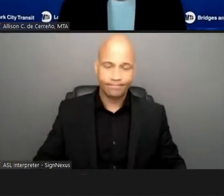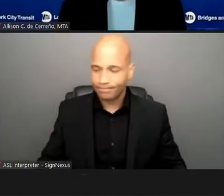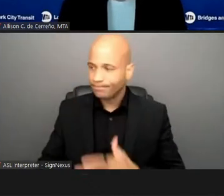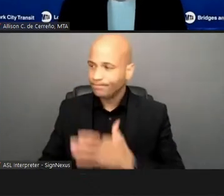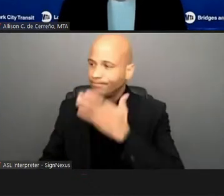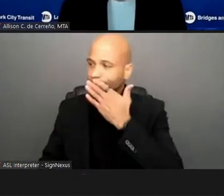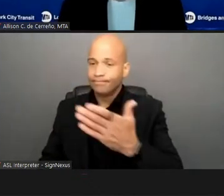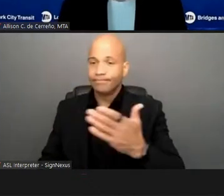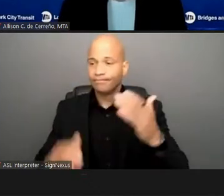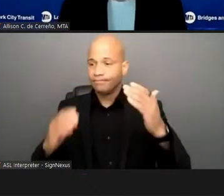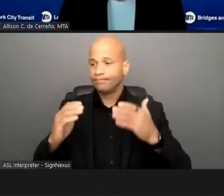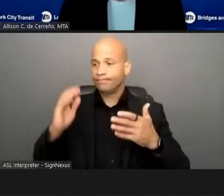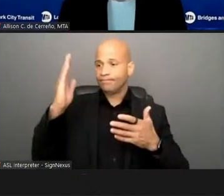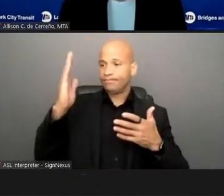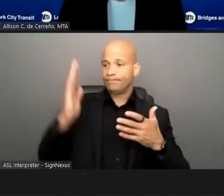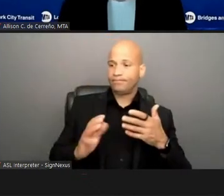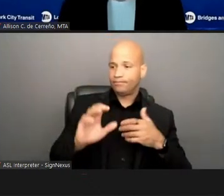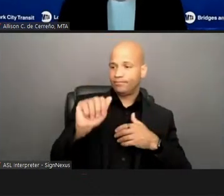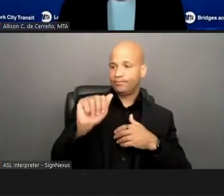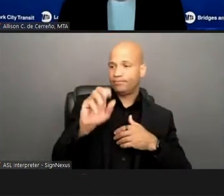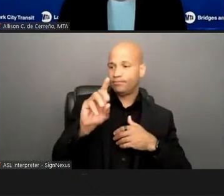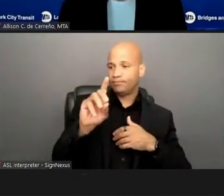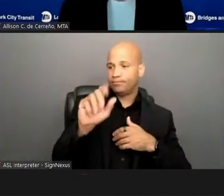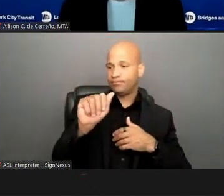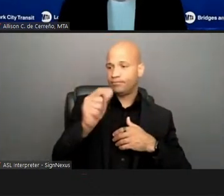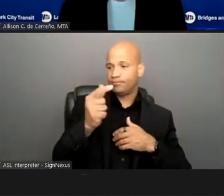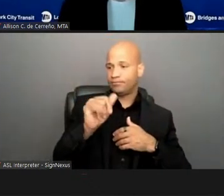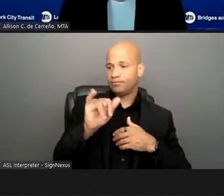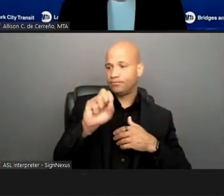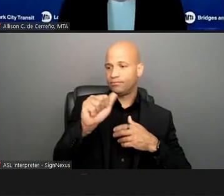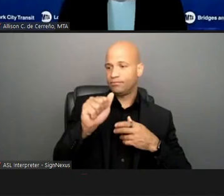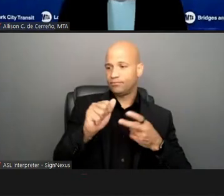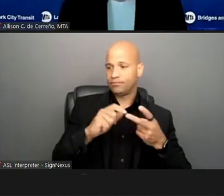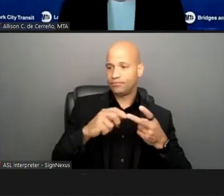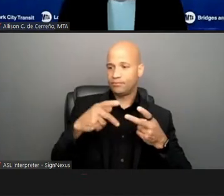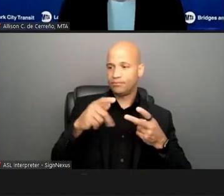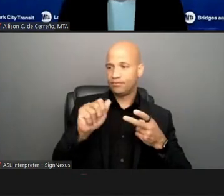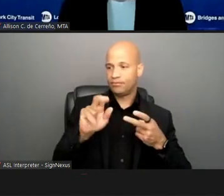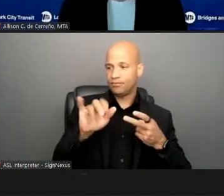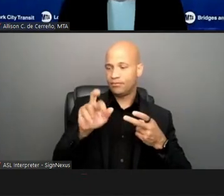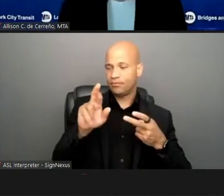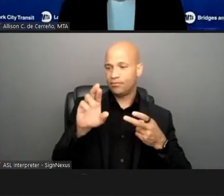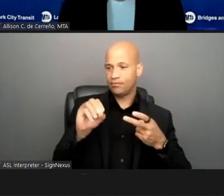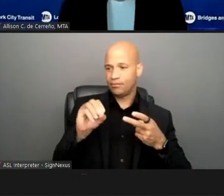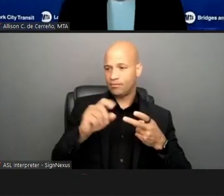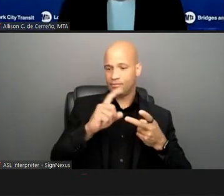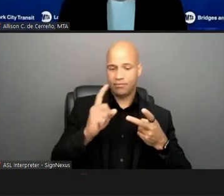our next speaker is at algisa pereiro giara followed by DG